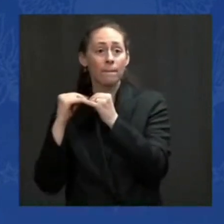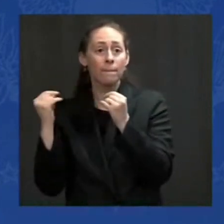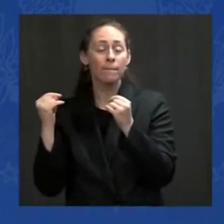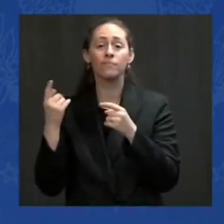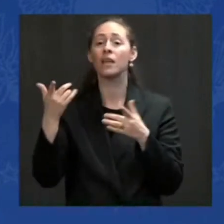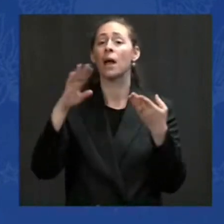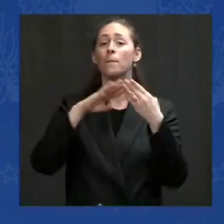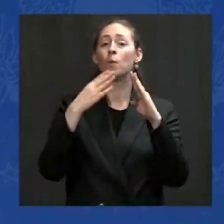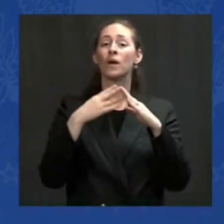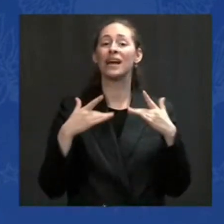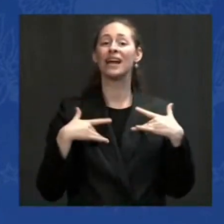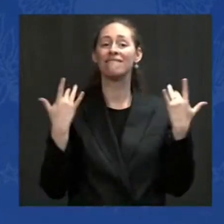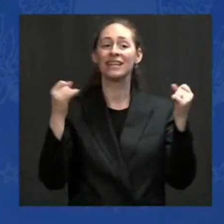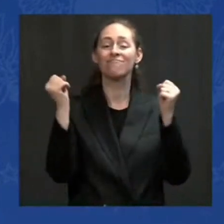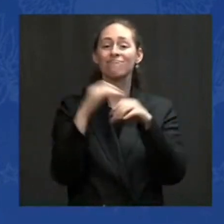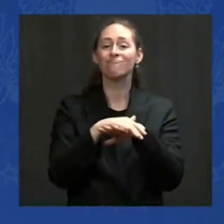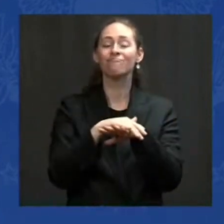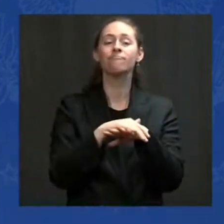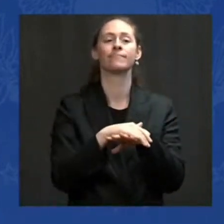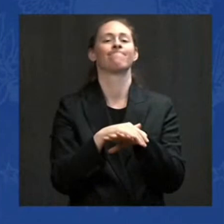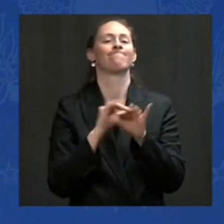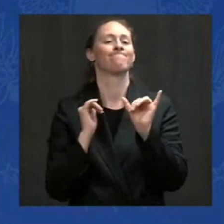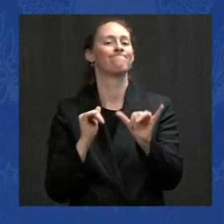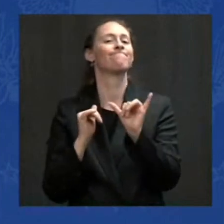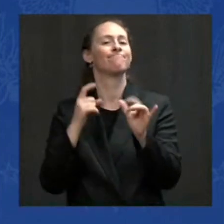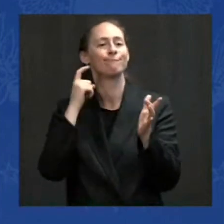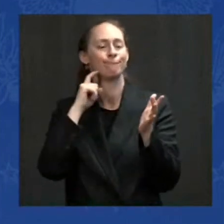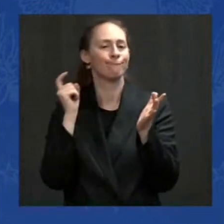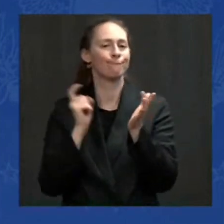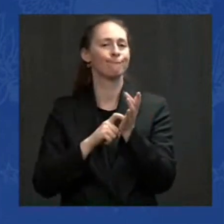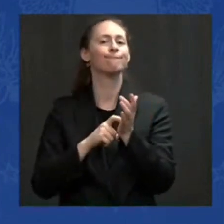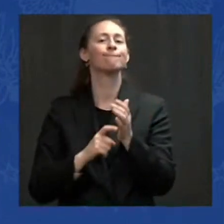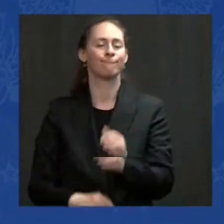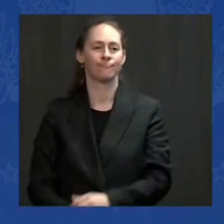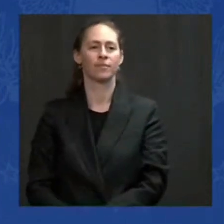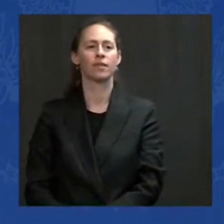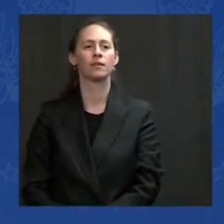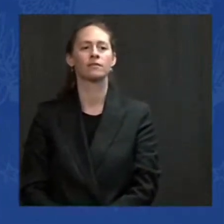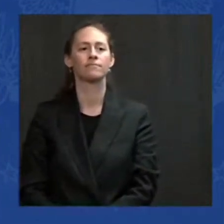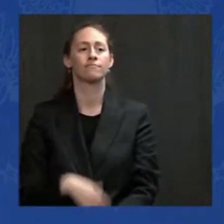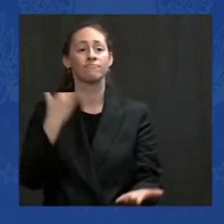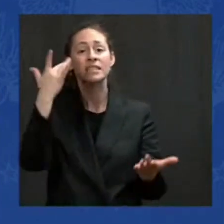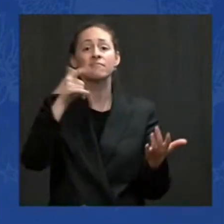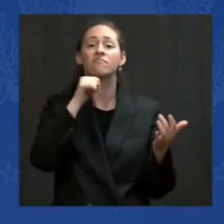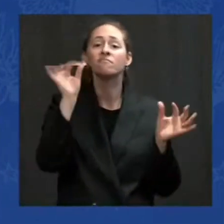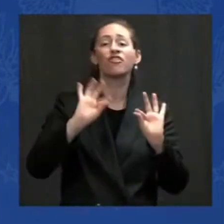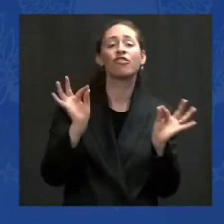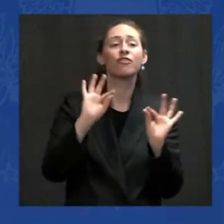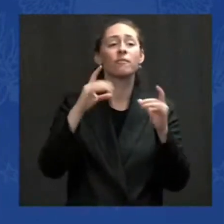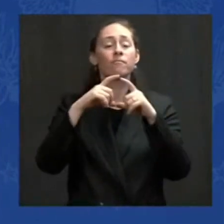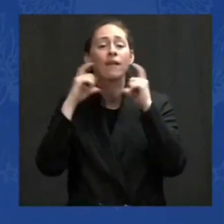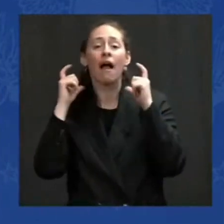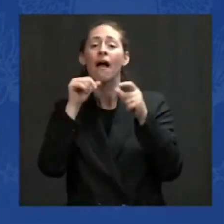proper, hard-learned prevention strategies are not enforced and the virus is readily able to thrive.